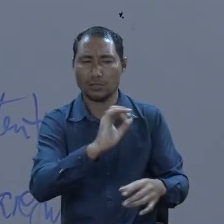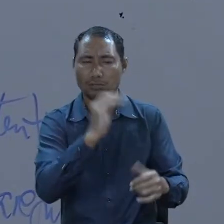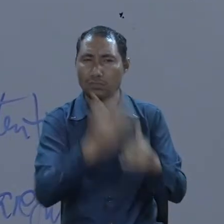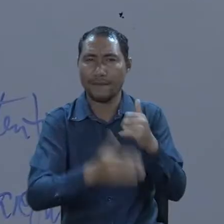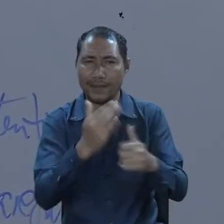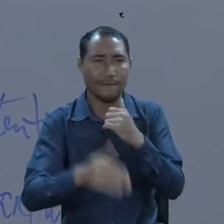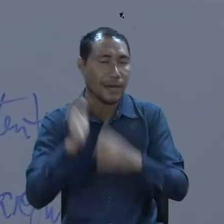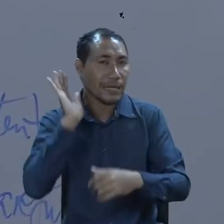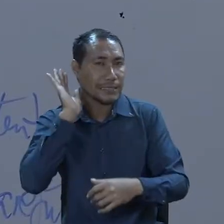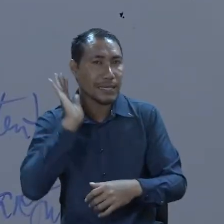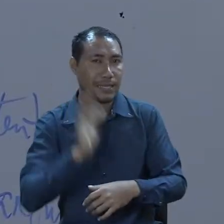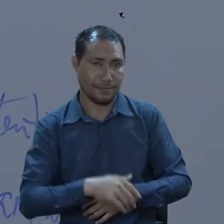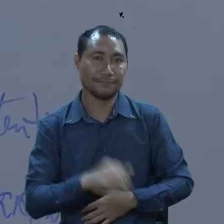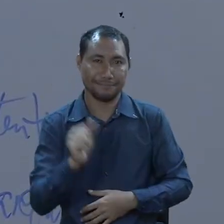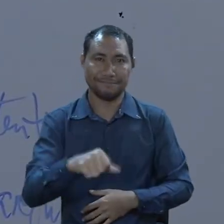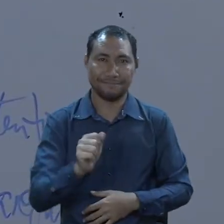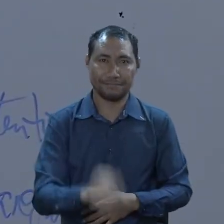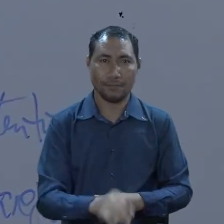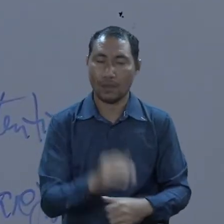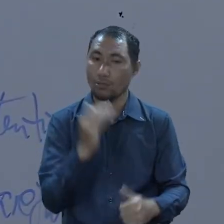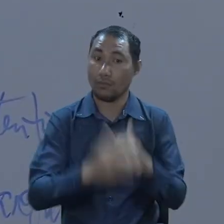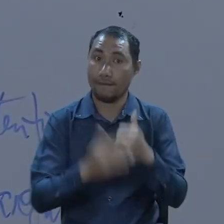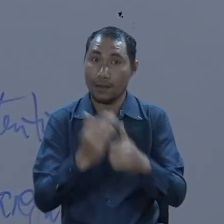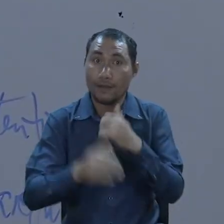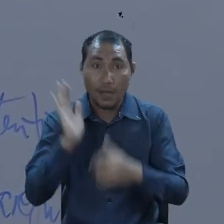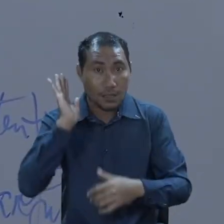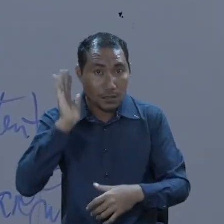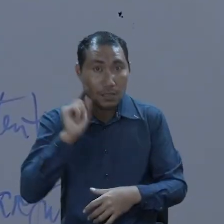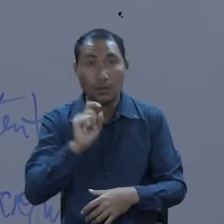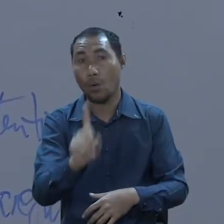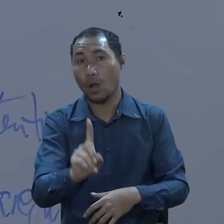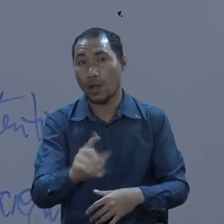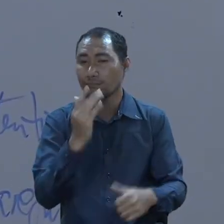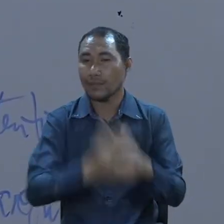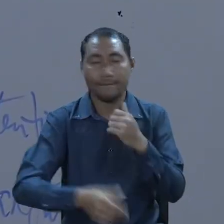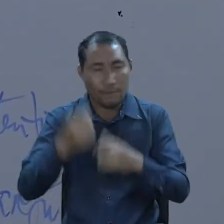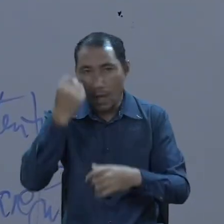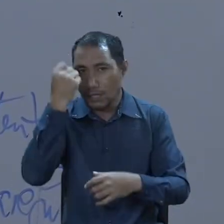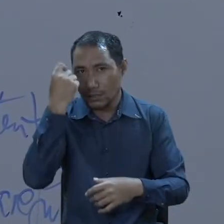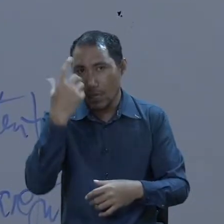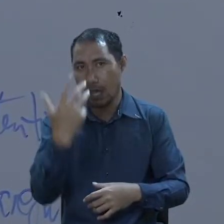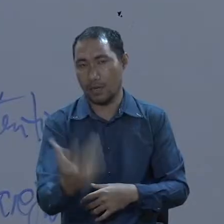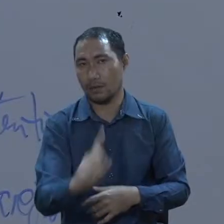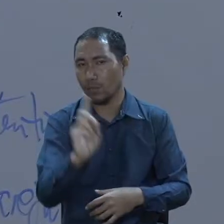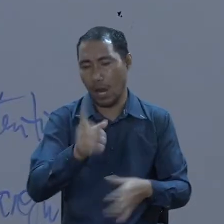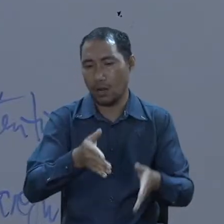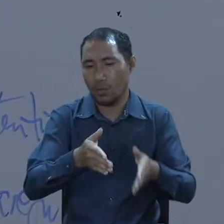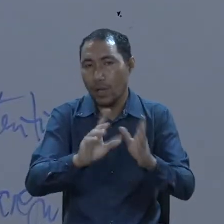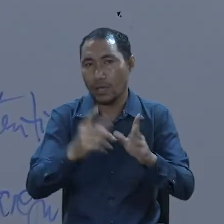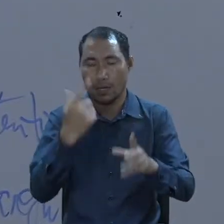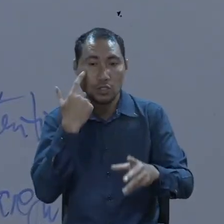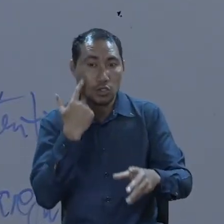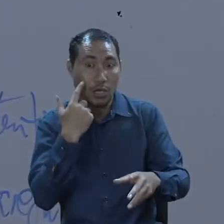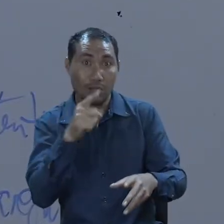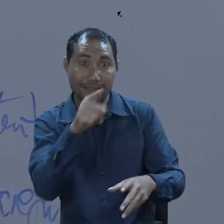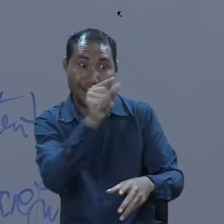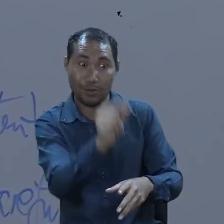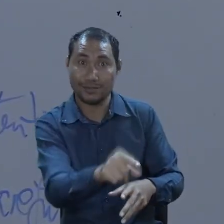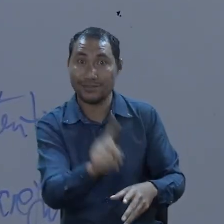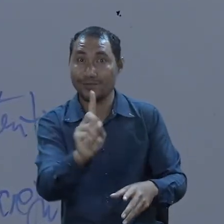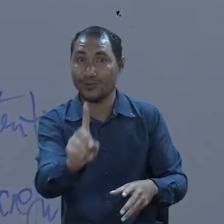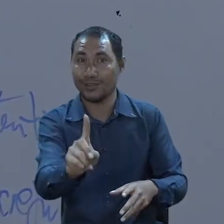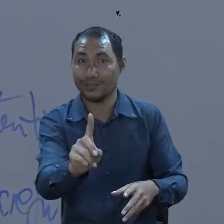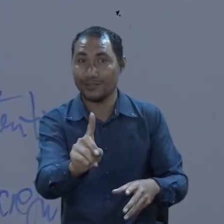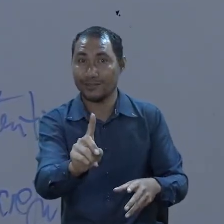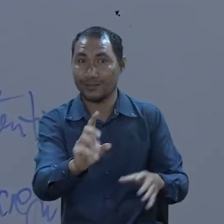but you are not paying attention. E te leo whaalongo, e te leo malamalama fo'i ili au